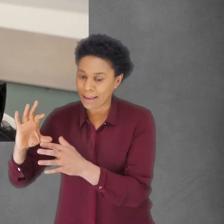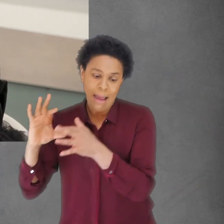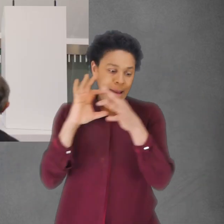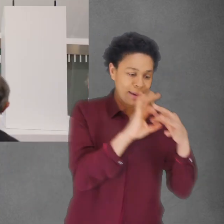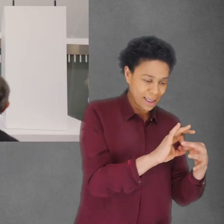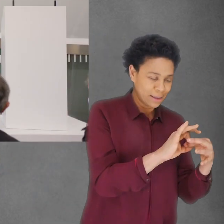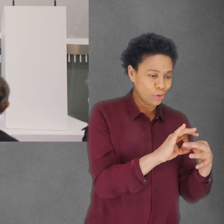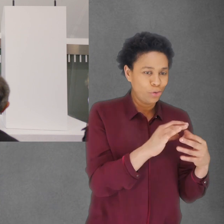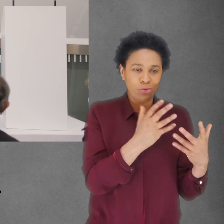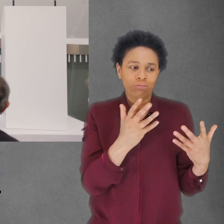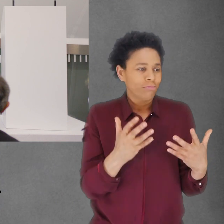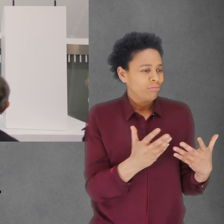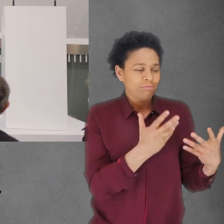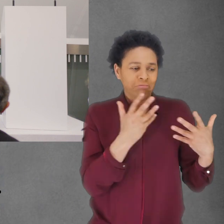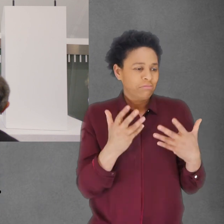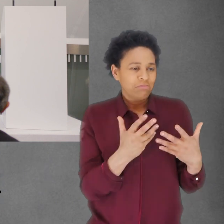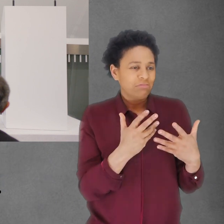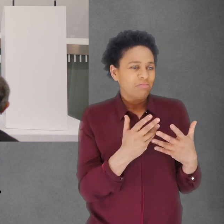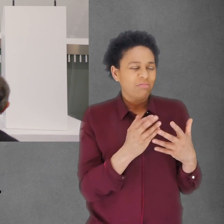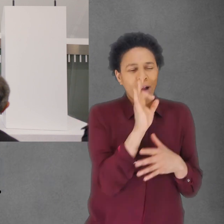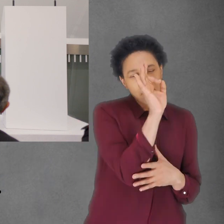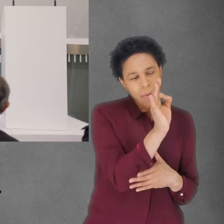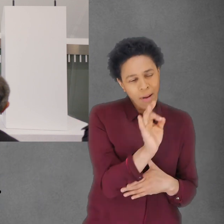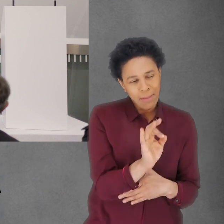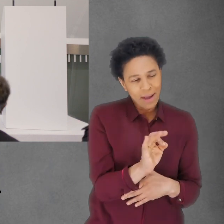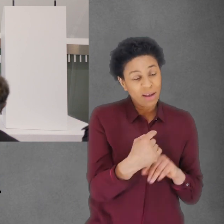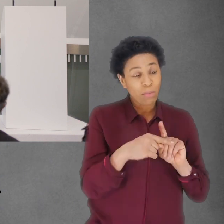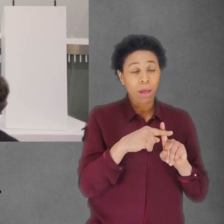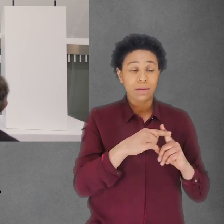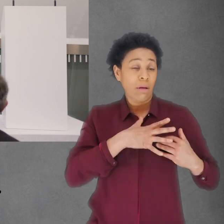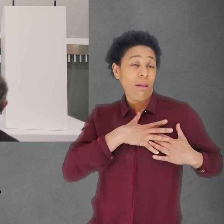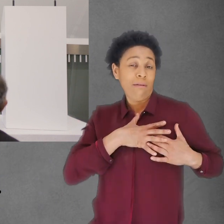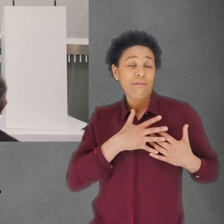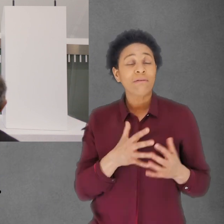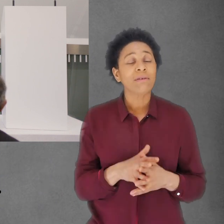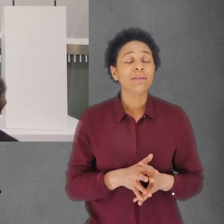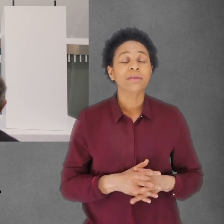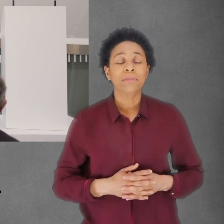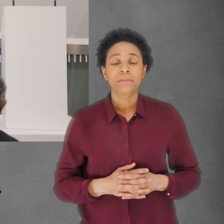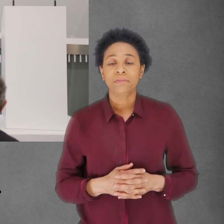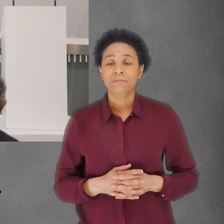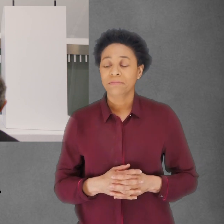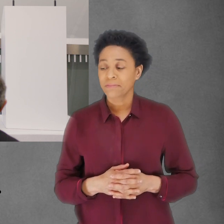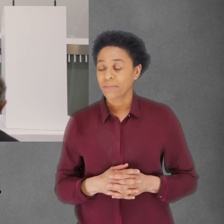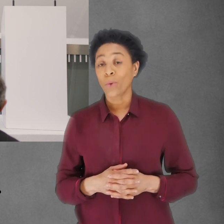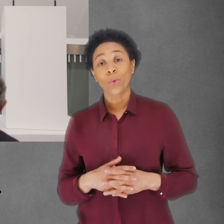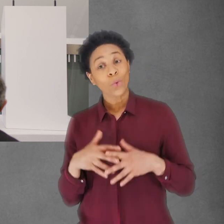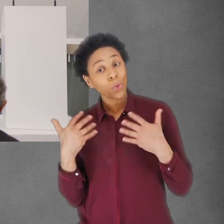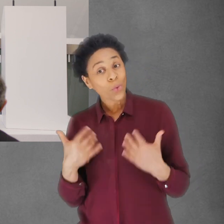to mark making and love, you know? Well, we'll be all looking very much forward